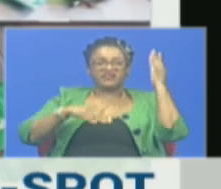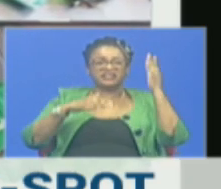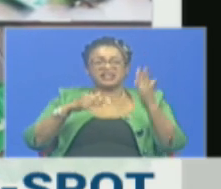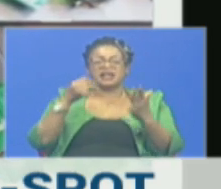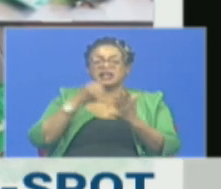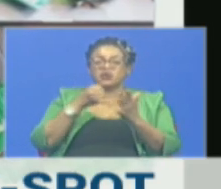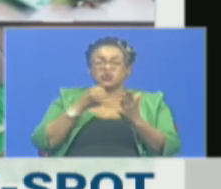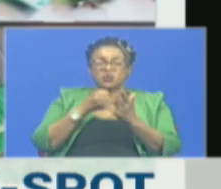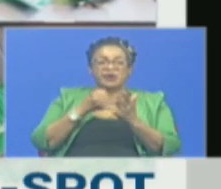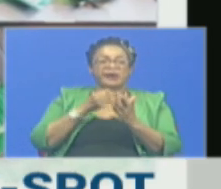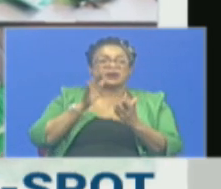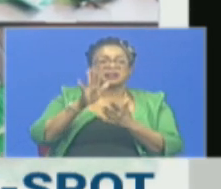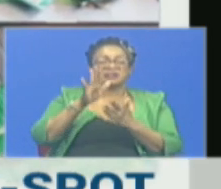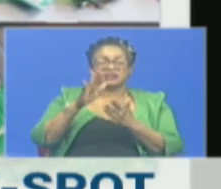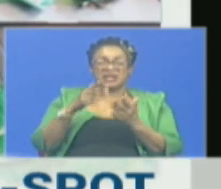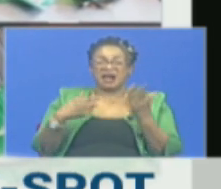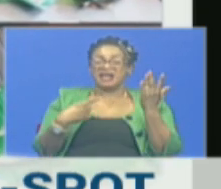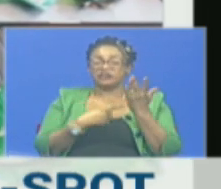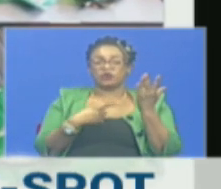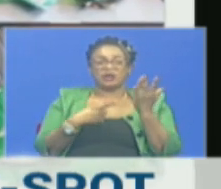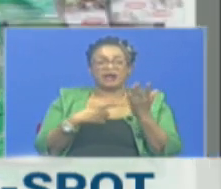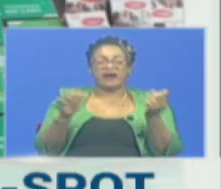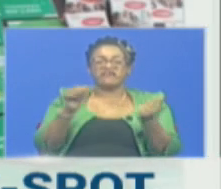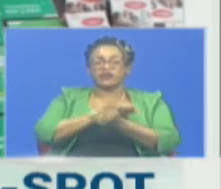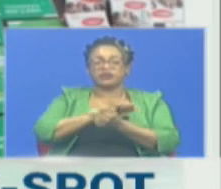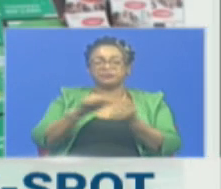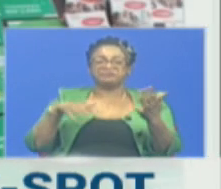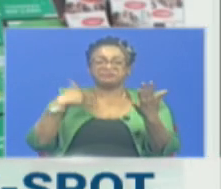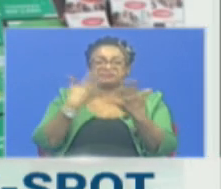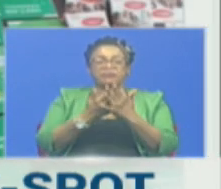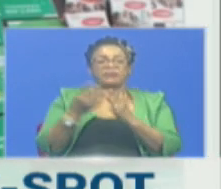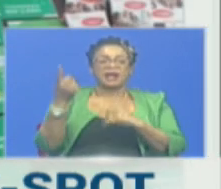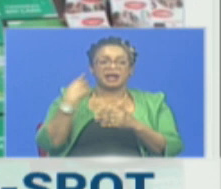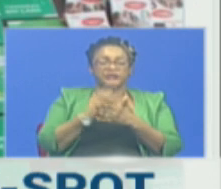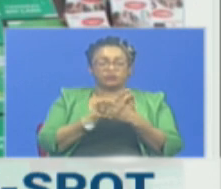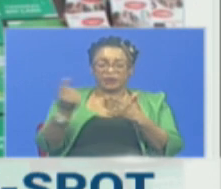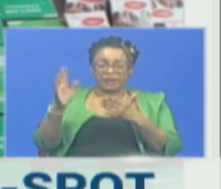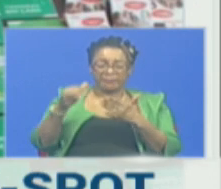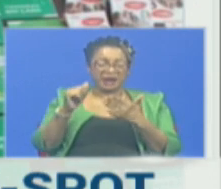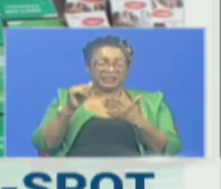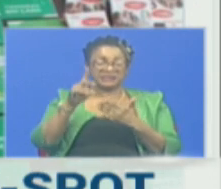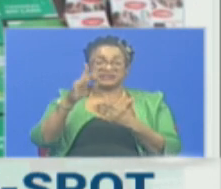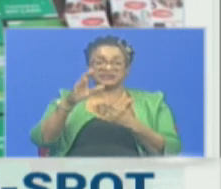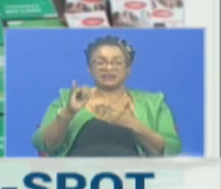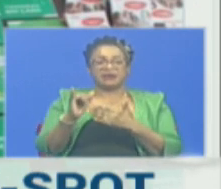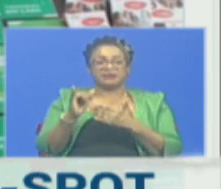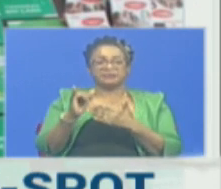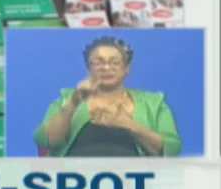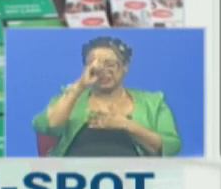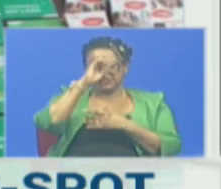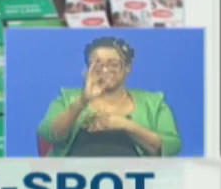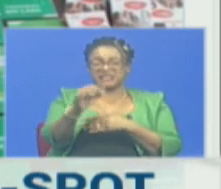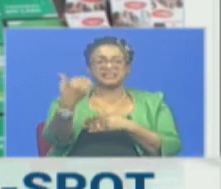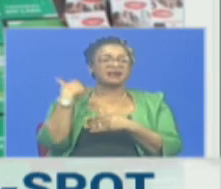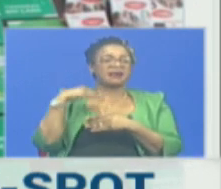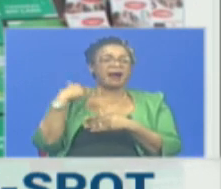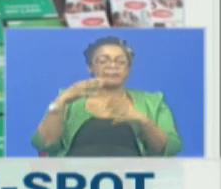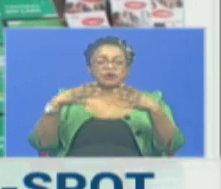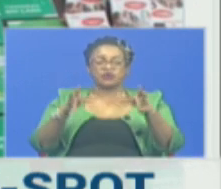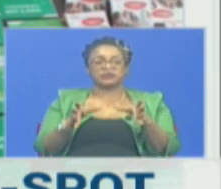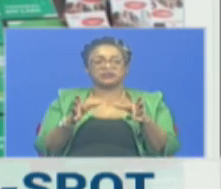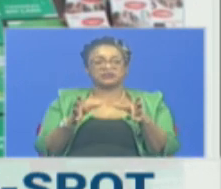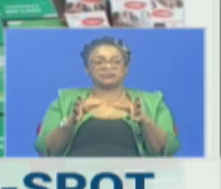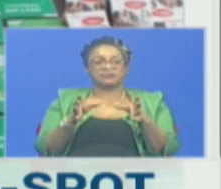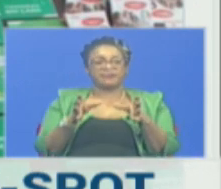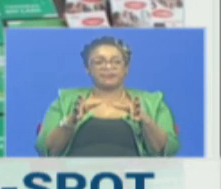electronic fraud suspects arrested last week by detectives from the DCI's Serious Crimes Unit at the High Point